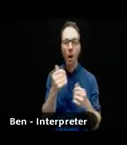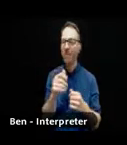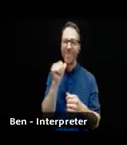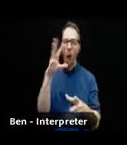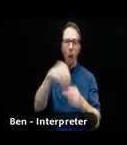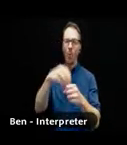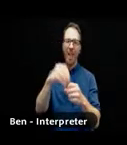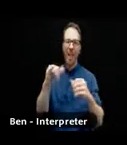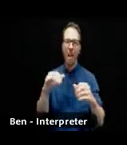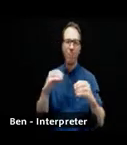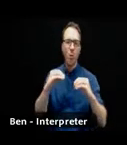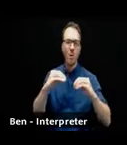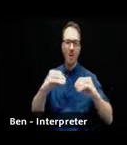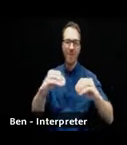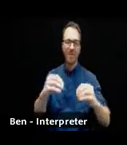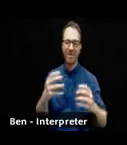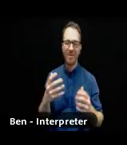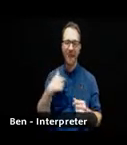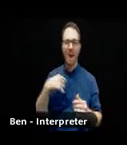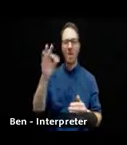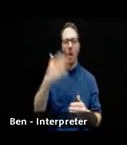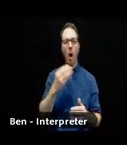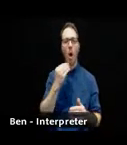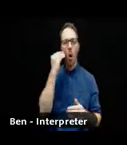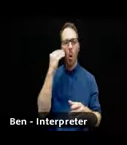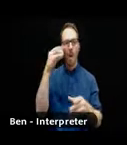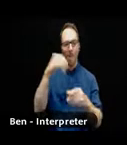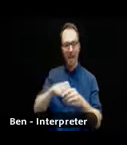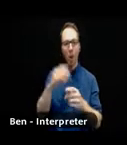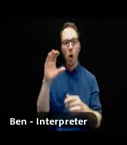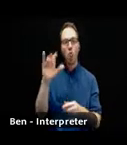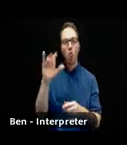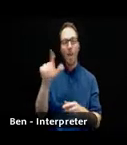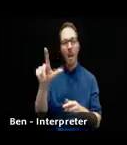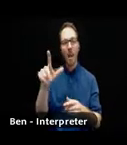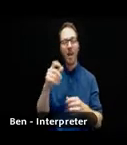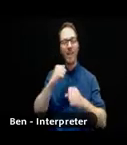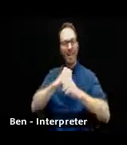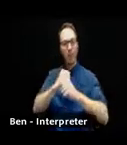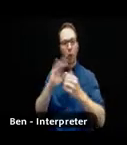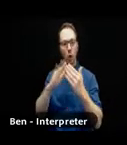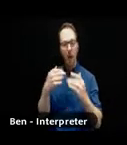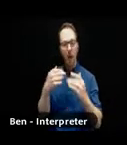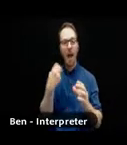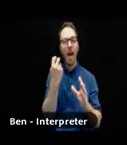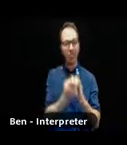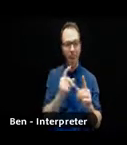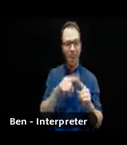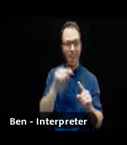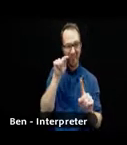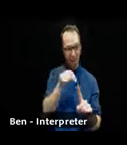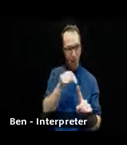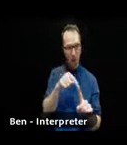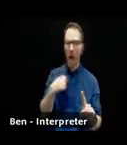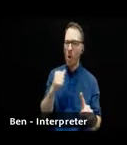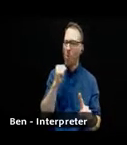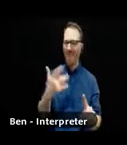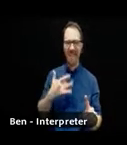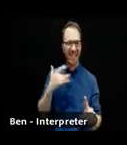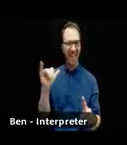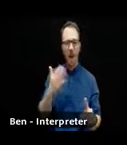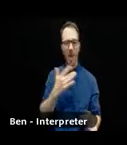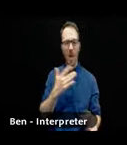so I found my home in the criminal defense community in some ways, but there I wasn't really feeling like my heart's